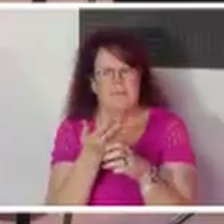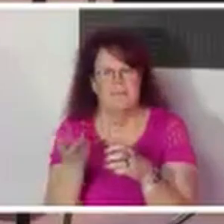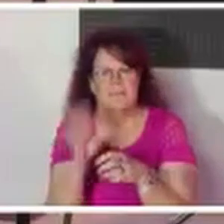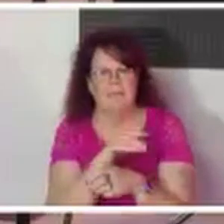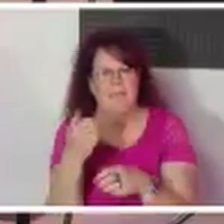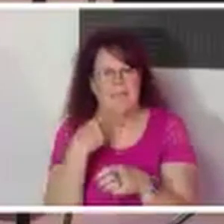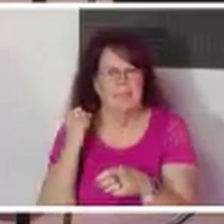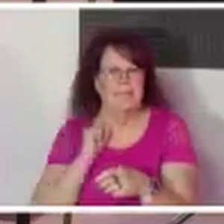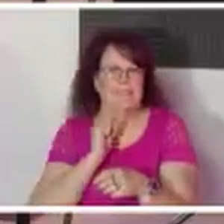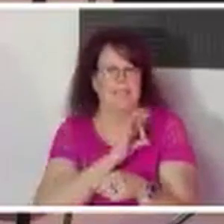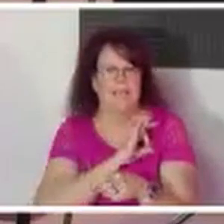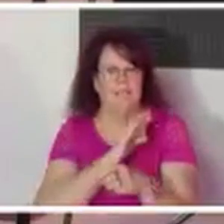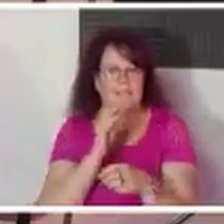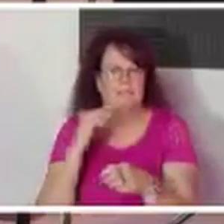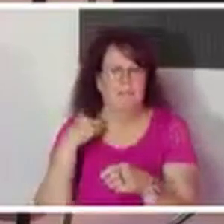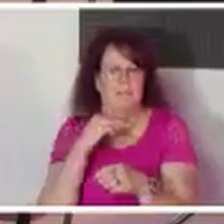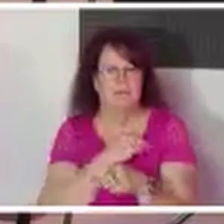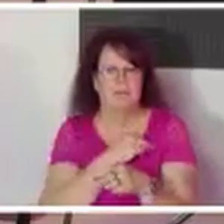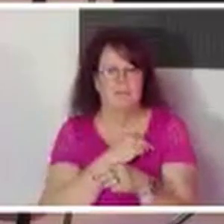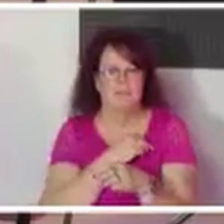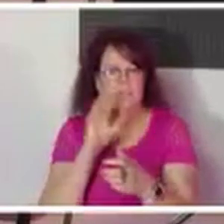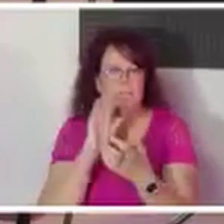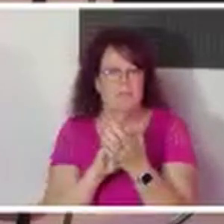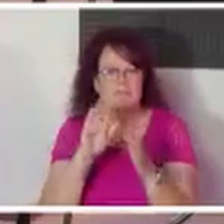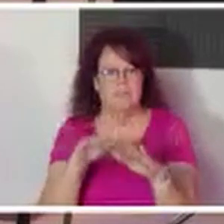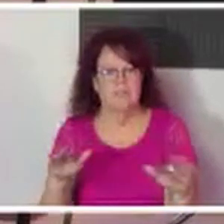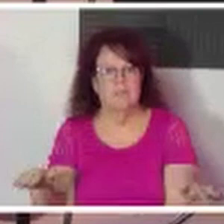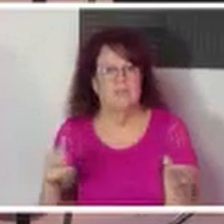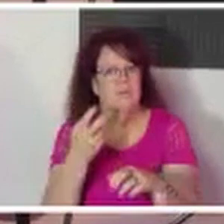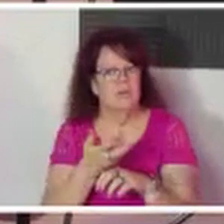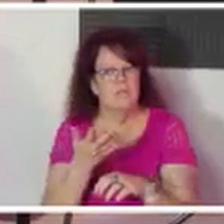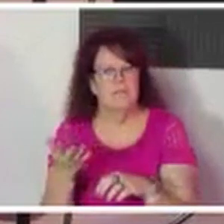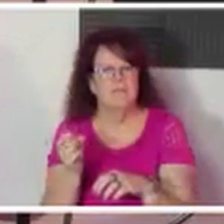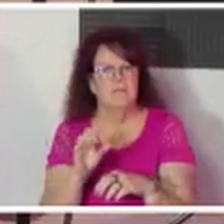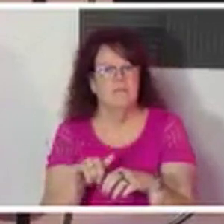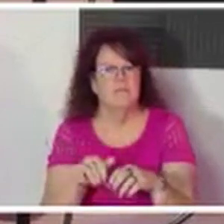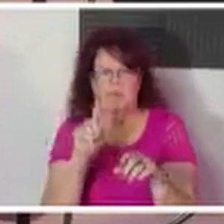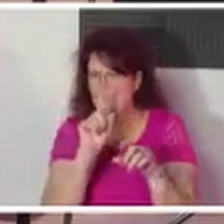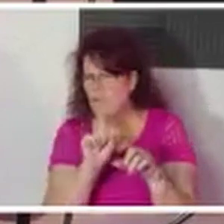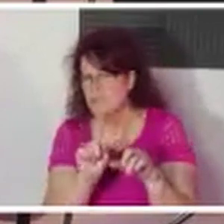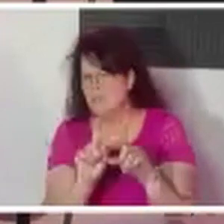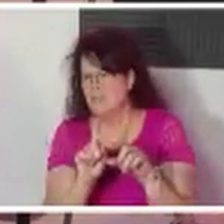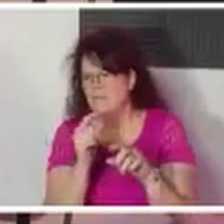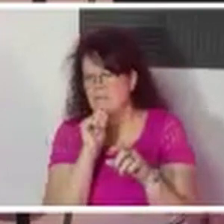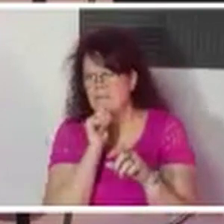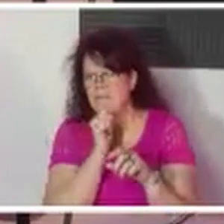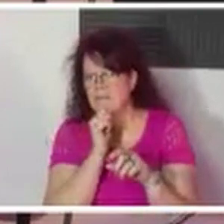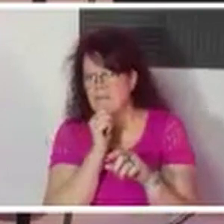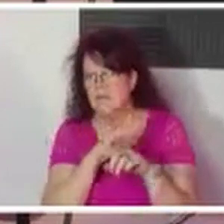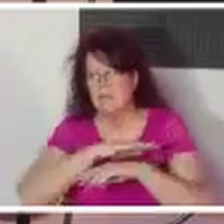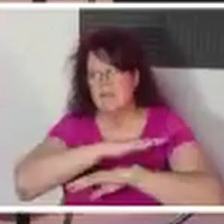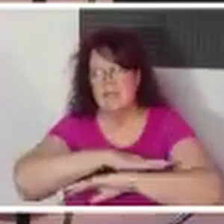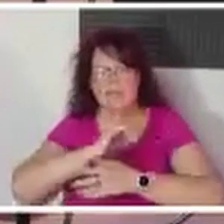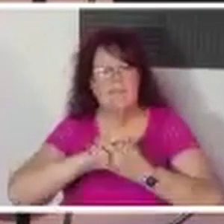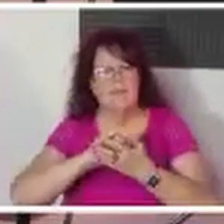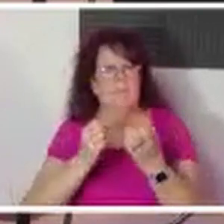staff members lose spouses and children and just really, really hard things. And so there was a question of suffering now on the table that a lot of